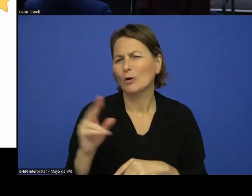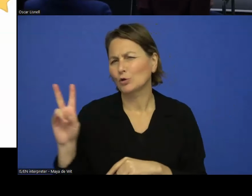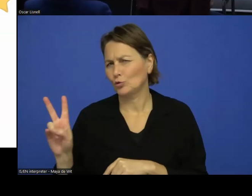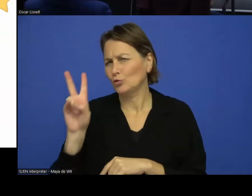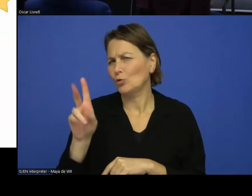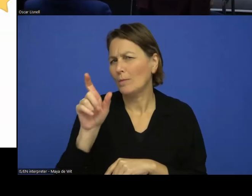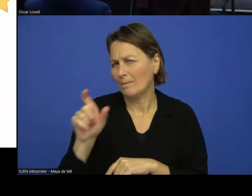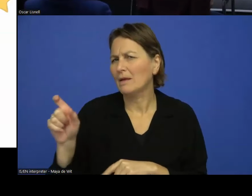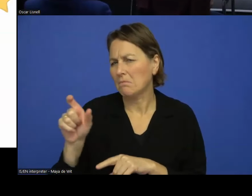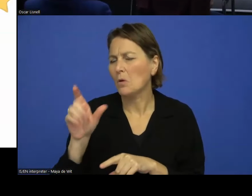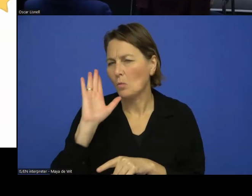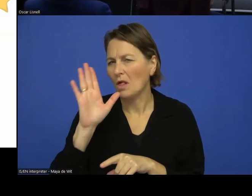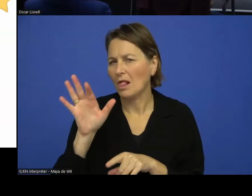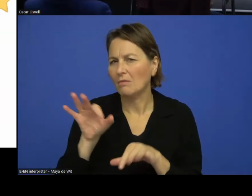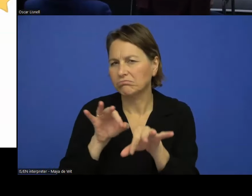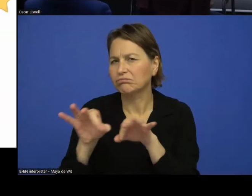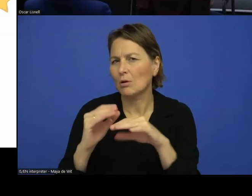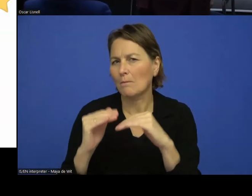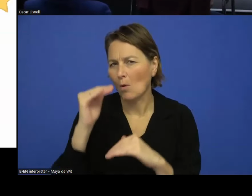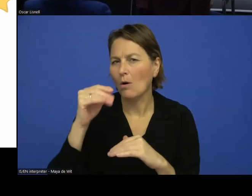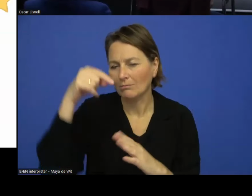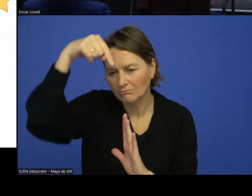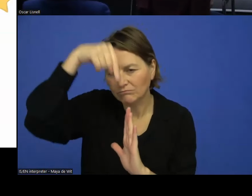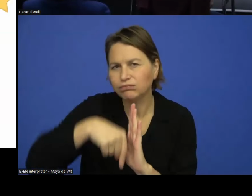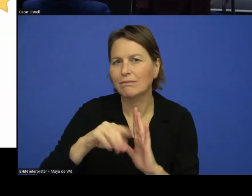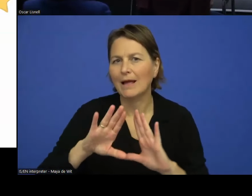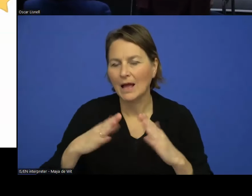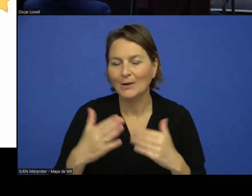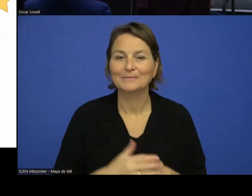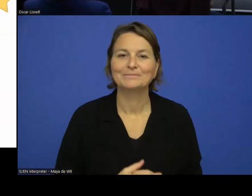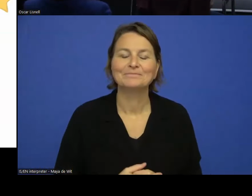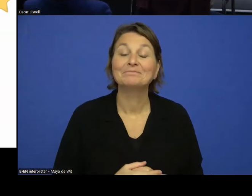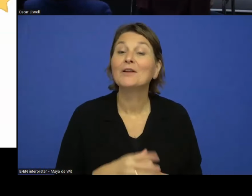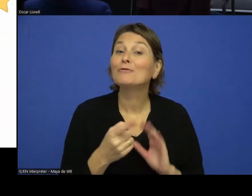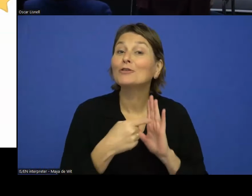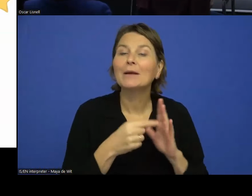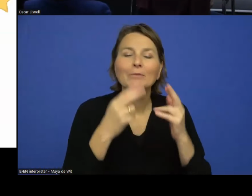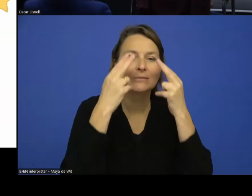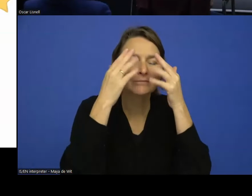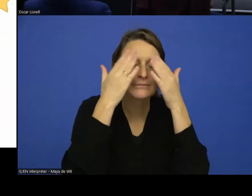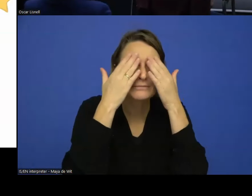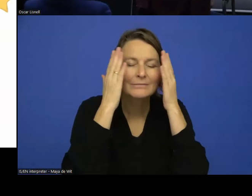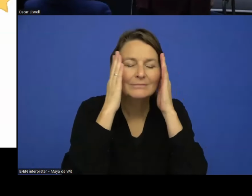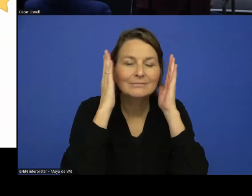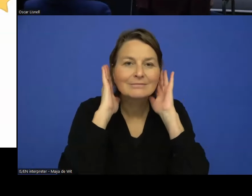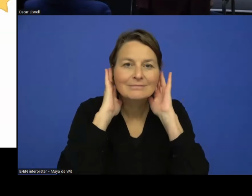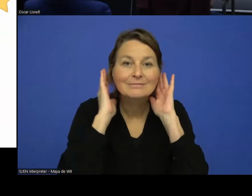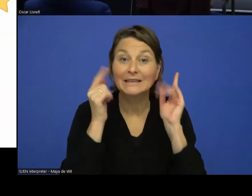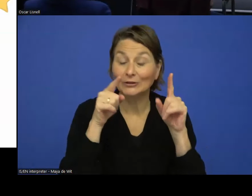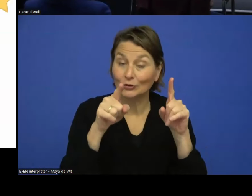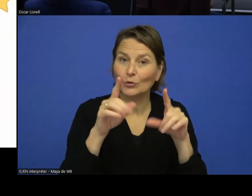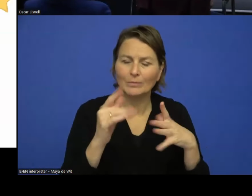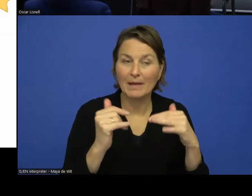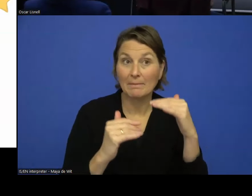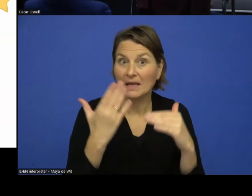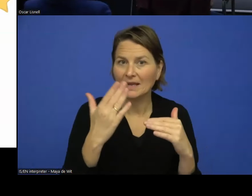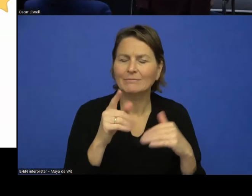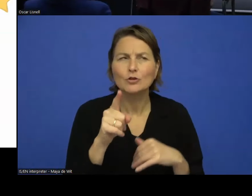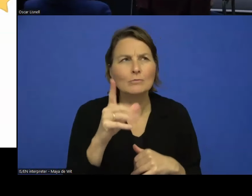done. Does your sensory organs or sensory interaction limit you in a musical capacity, or limit you